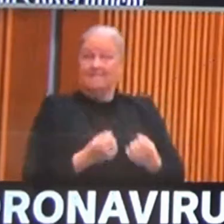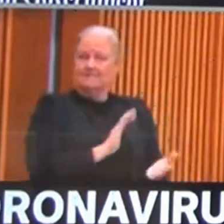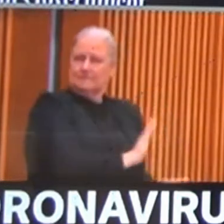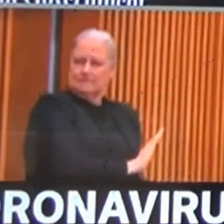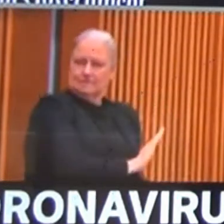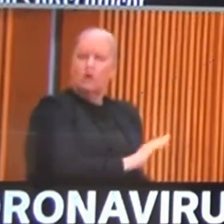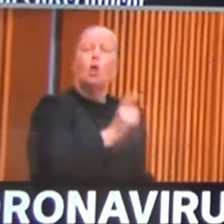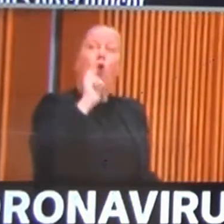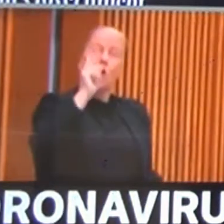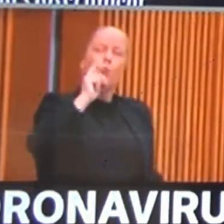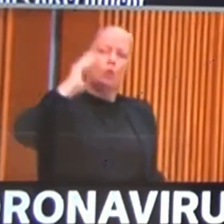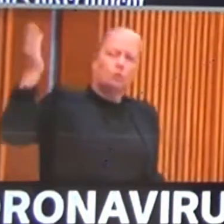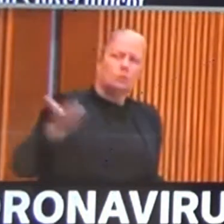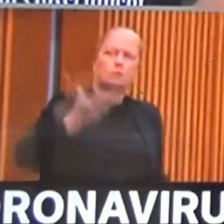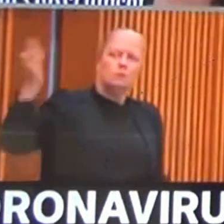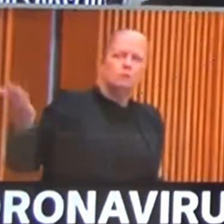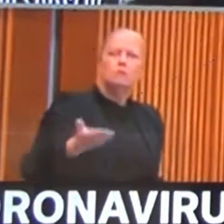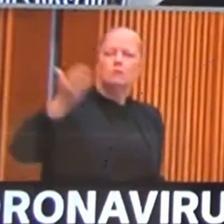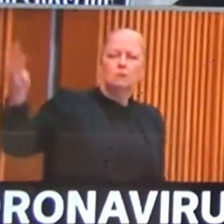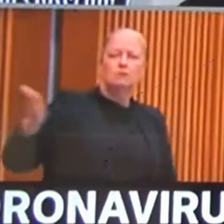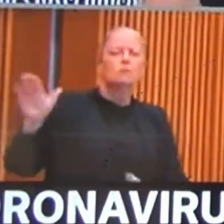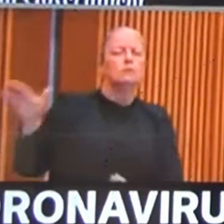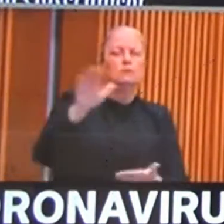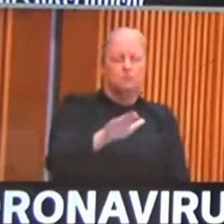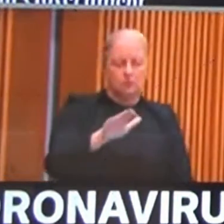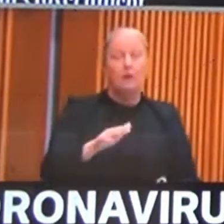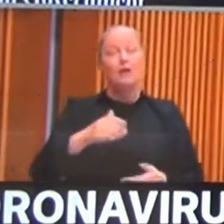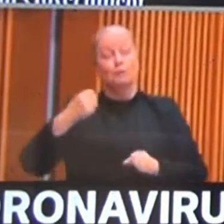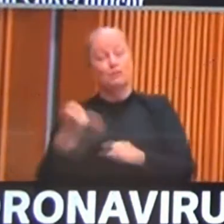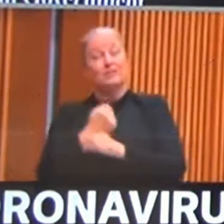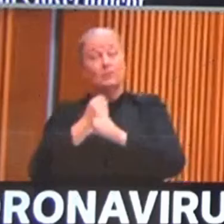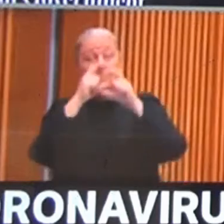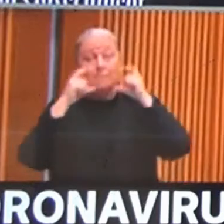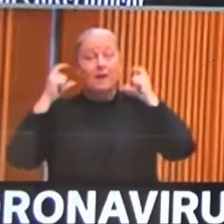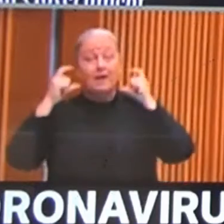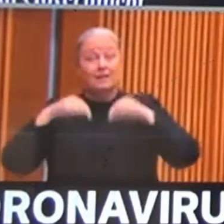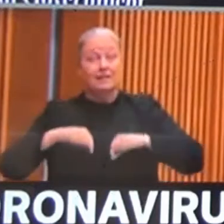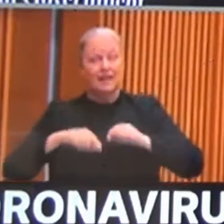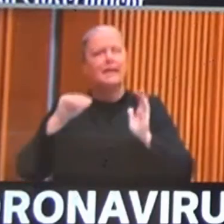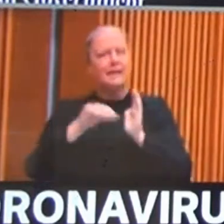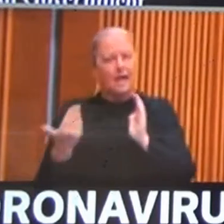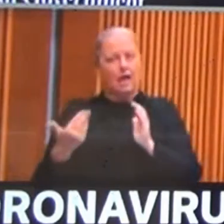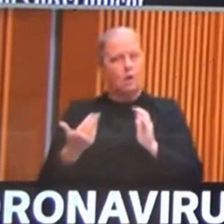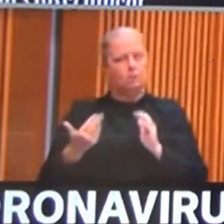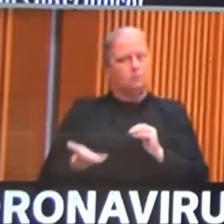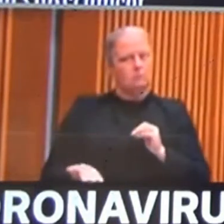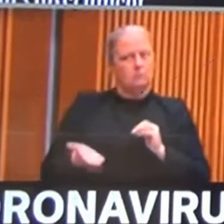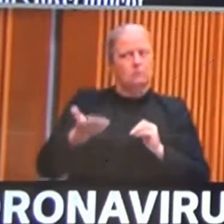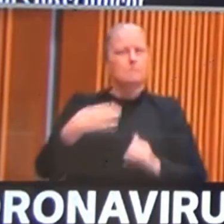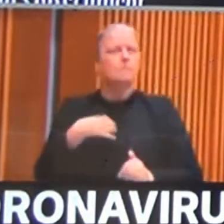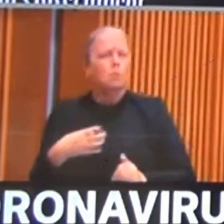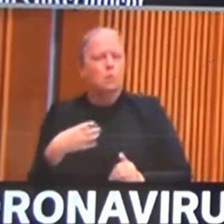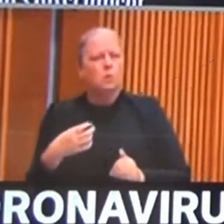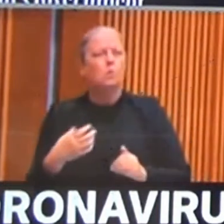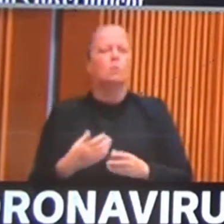will come. At the same time, mask production in Australia is stepping up. We have on order, both from our